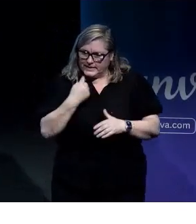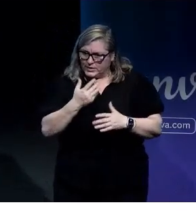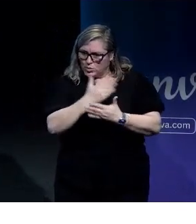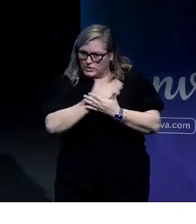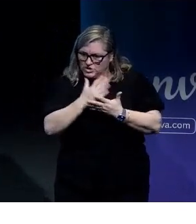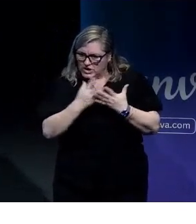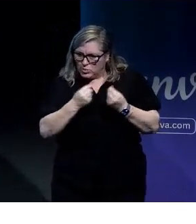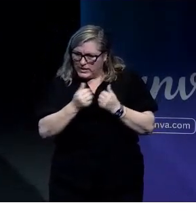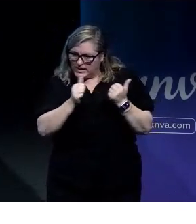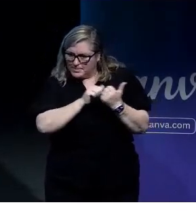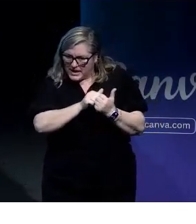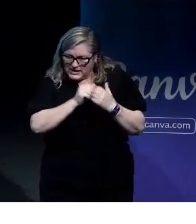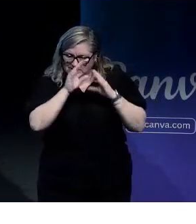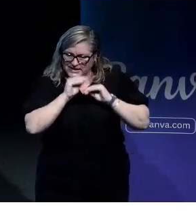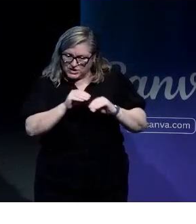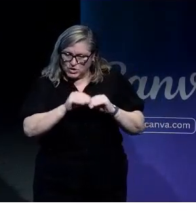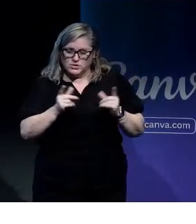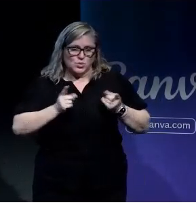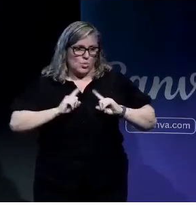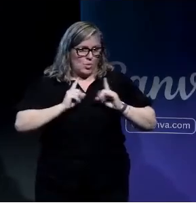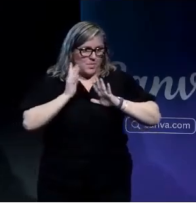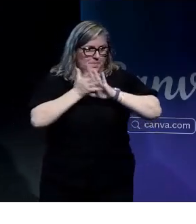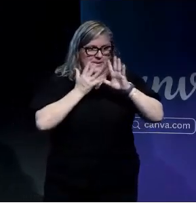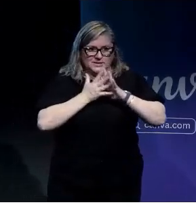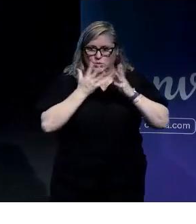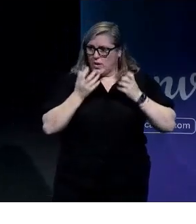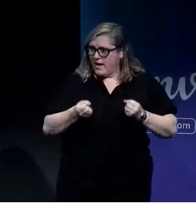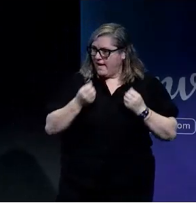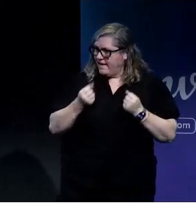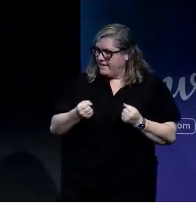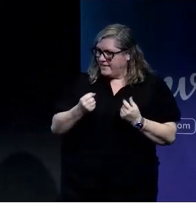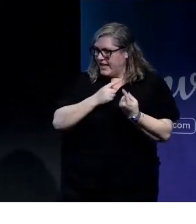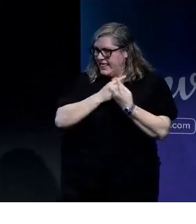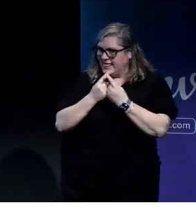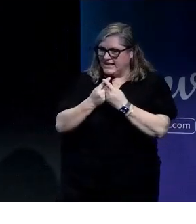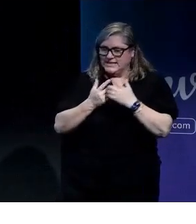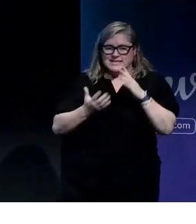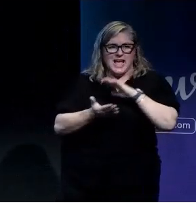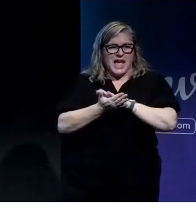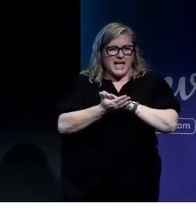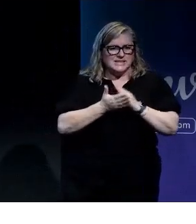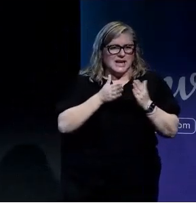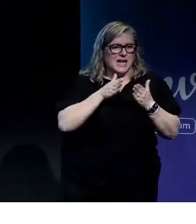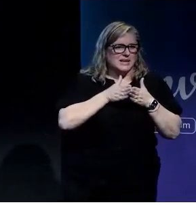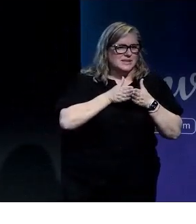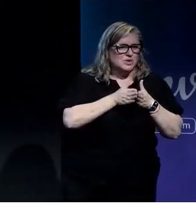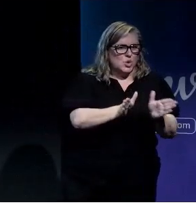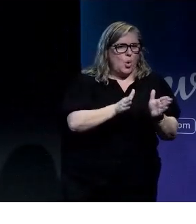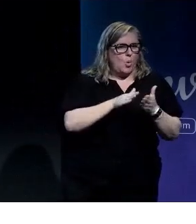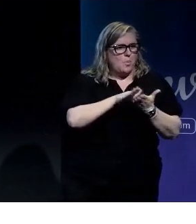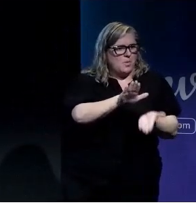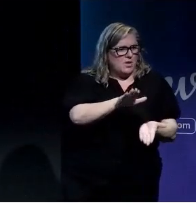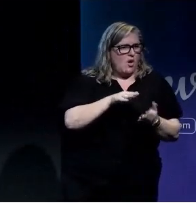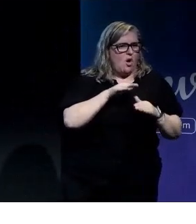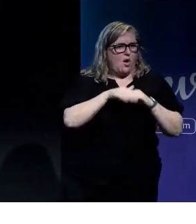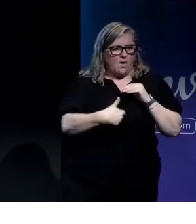help educate them about what it means to have things that fall under the scope of an accessibility